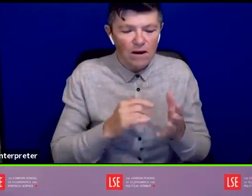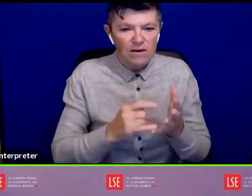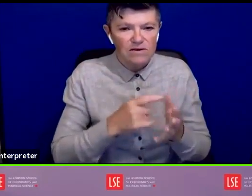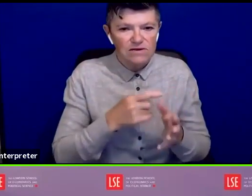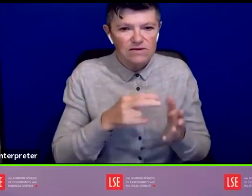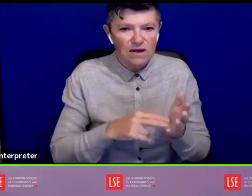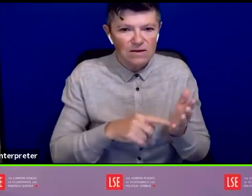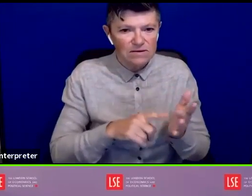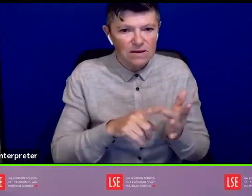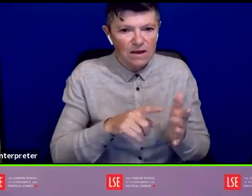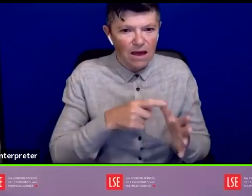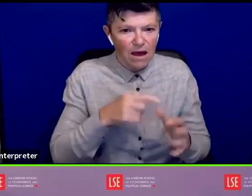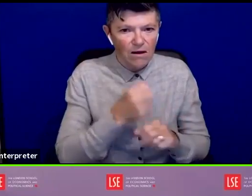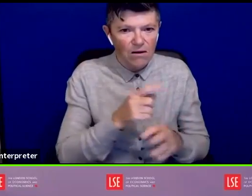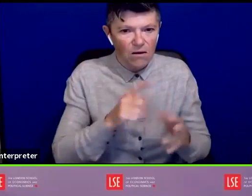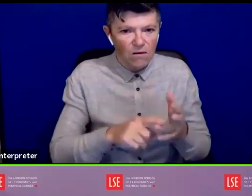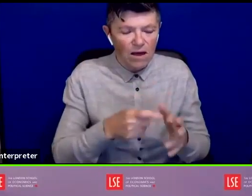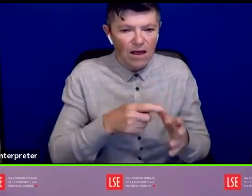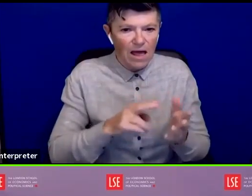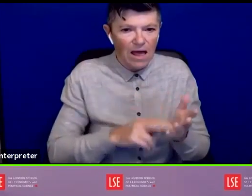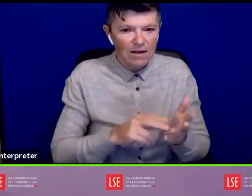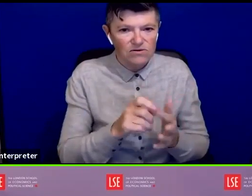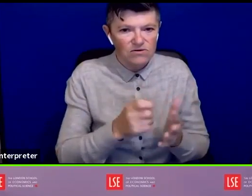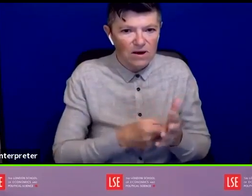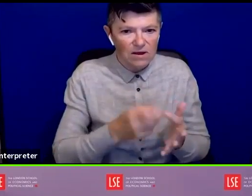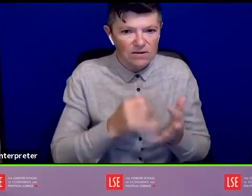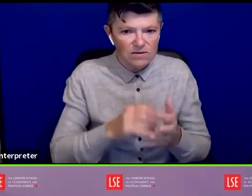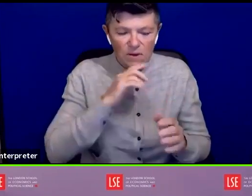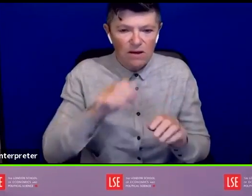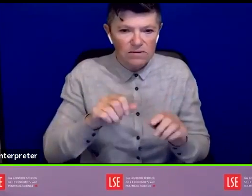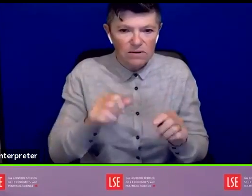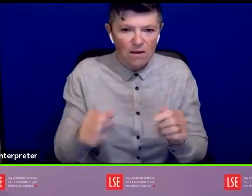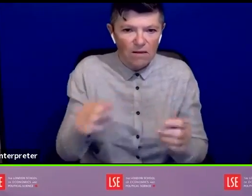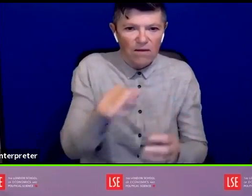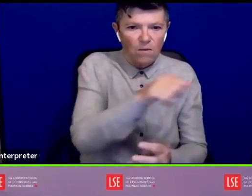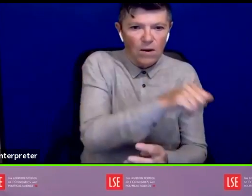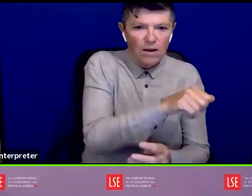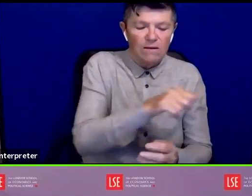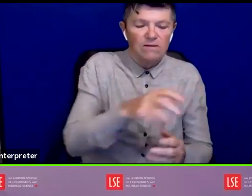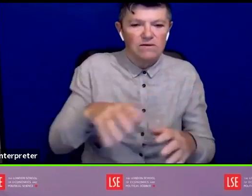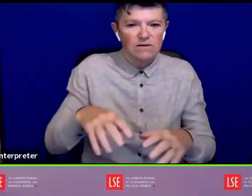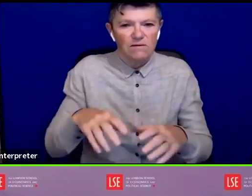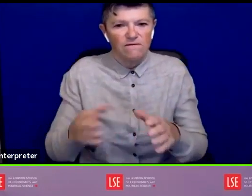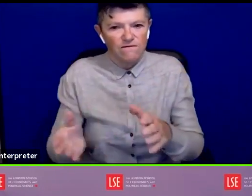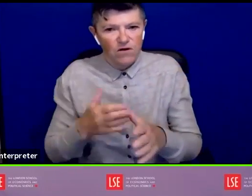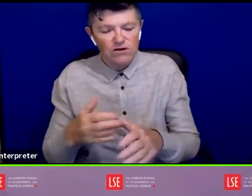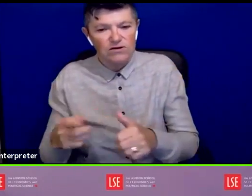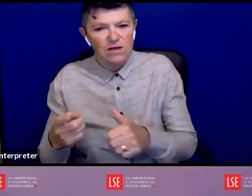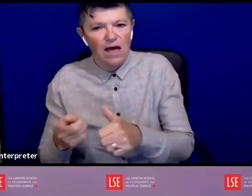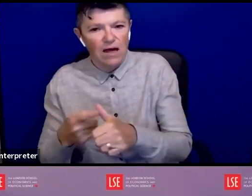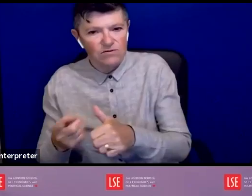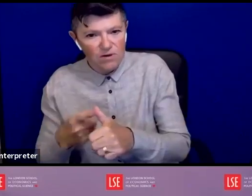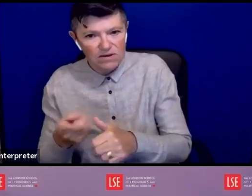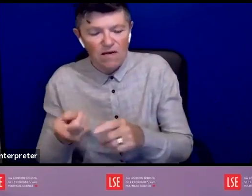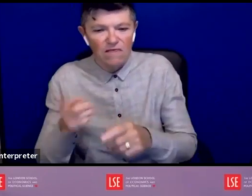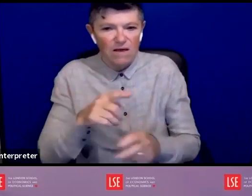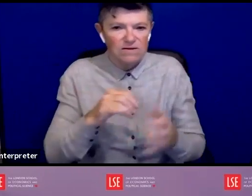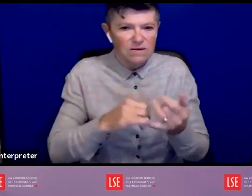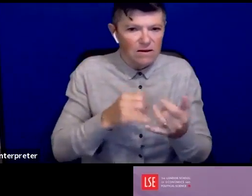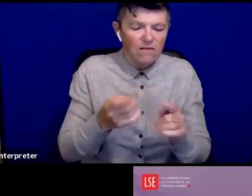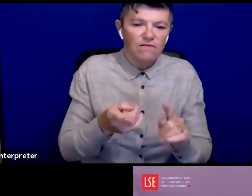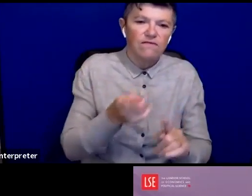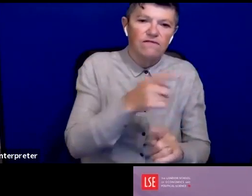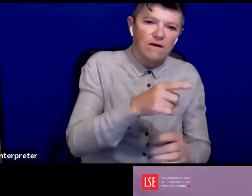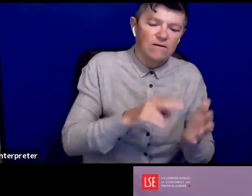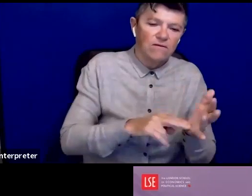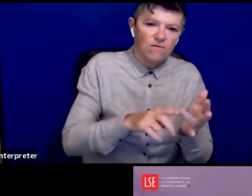but in the opposite order. So I'll start with Andrés and go to Santiago, and then Nora.